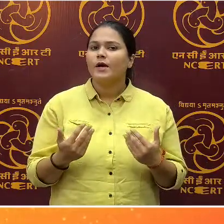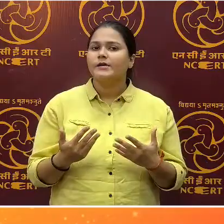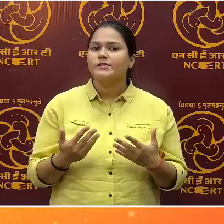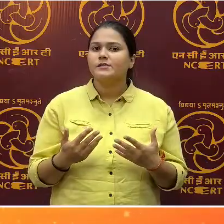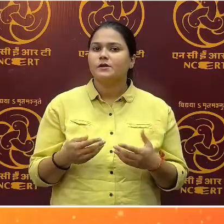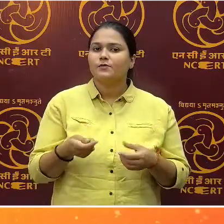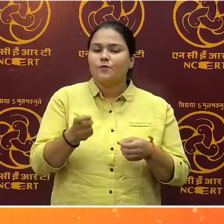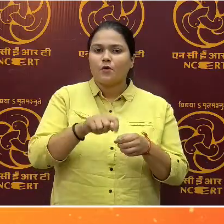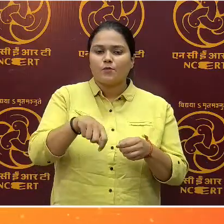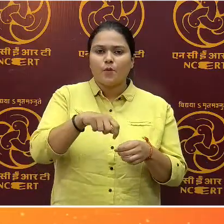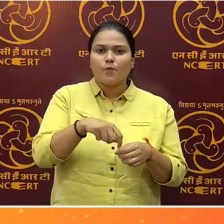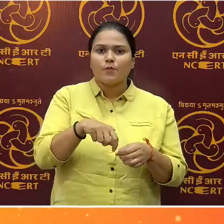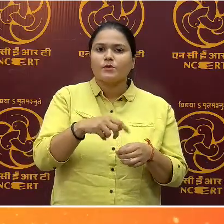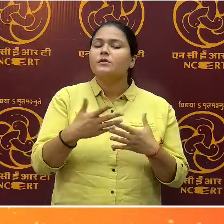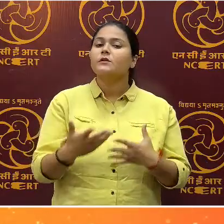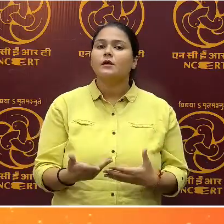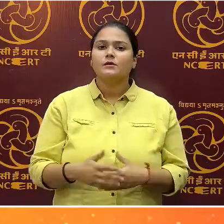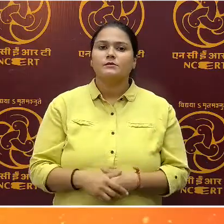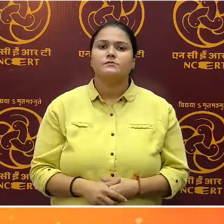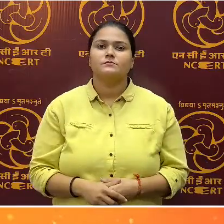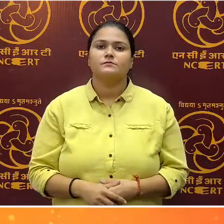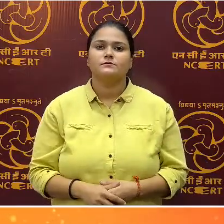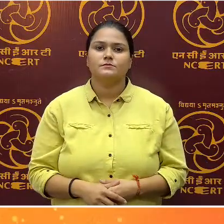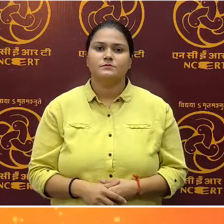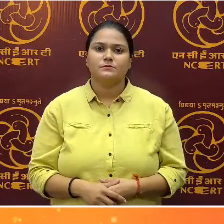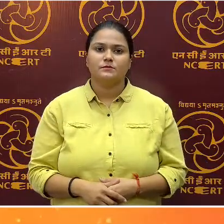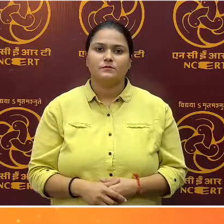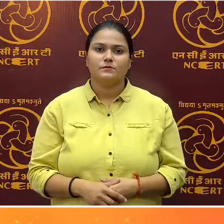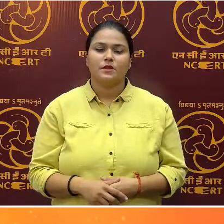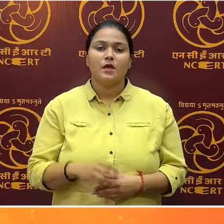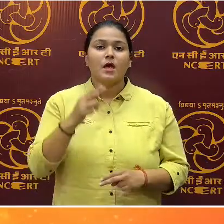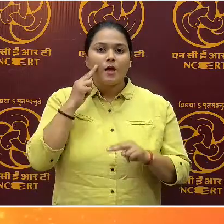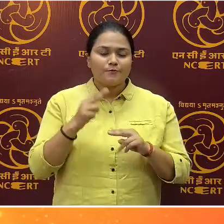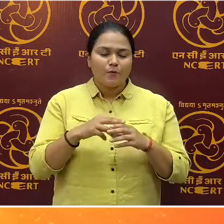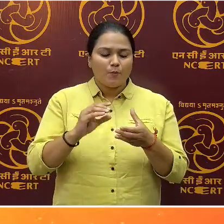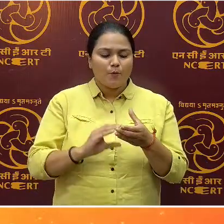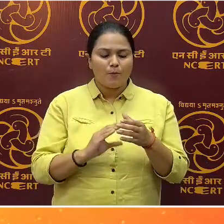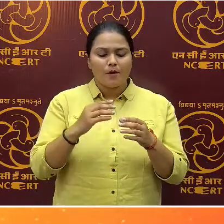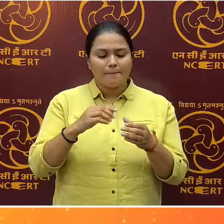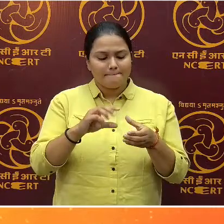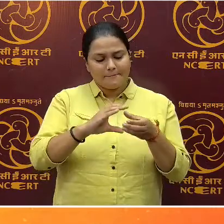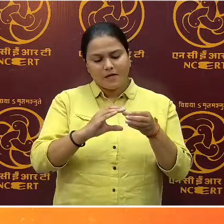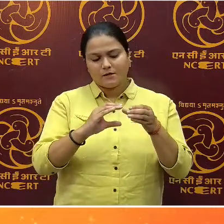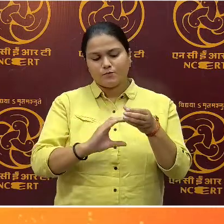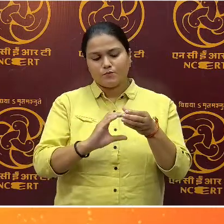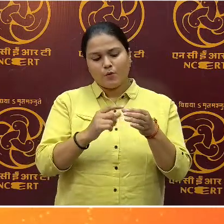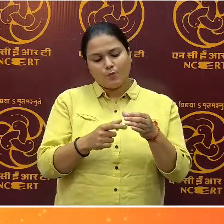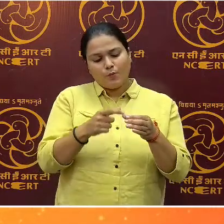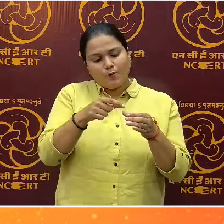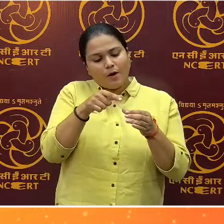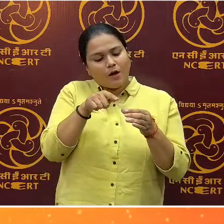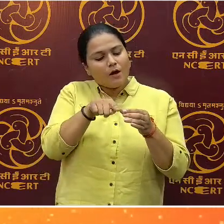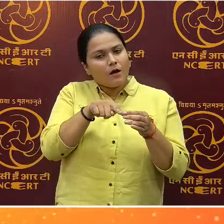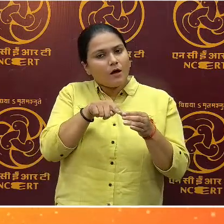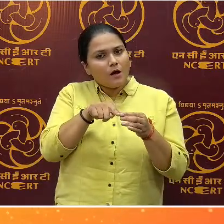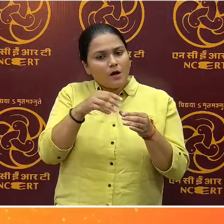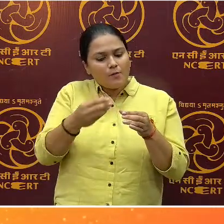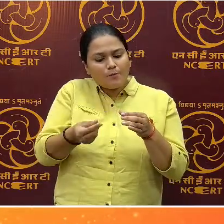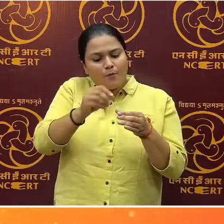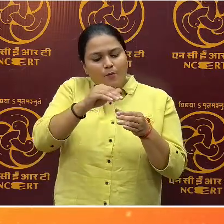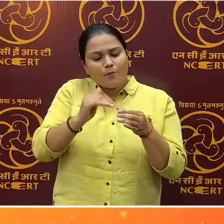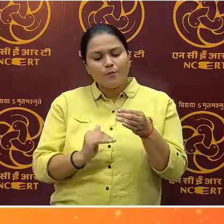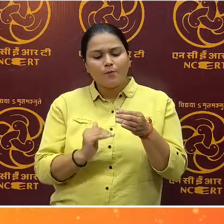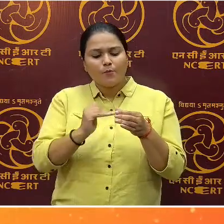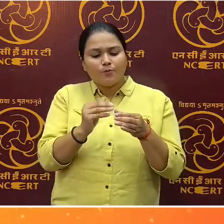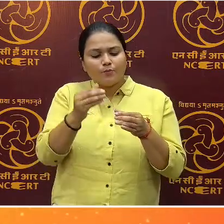solid dissolves in water, because there are empty spaces present, right? And the soluble solid is taking that